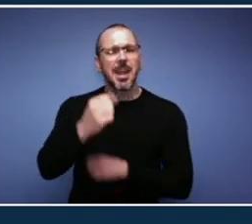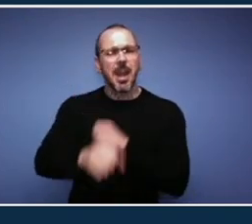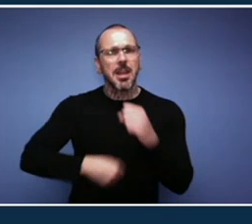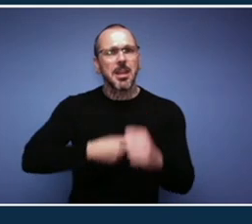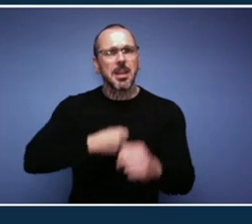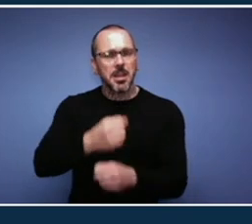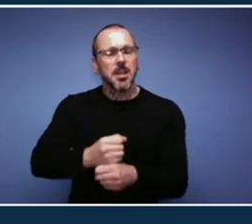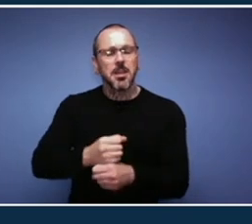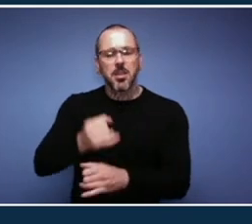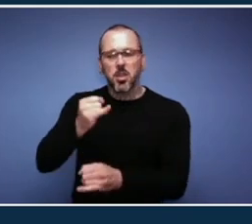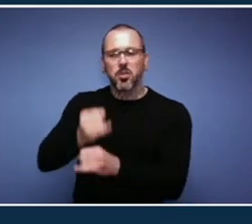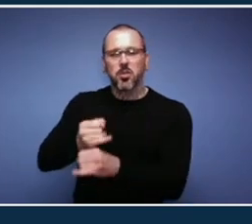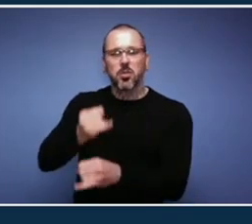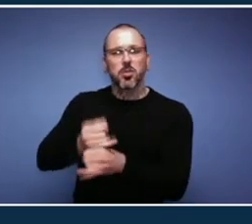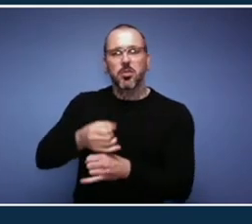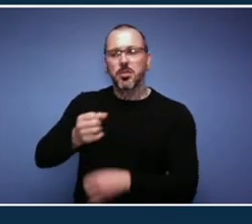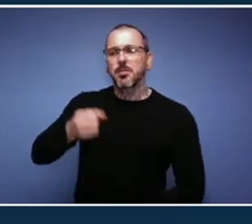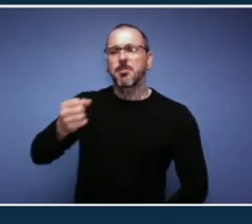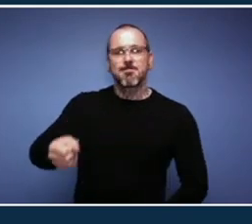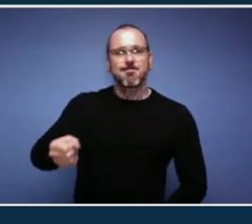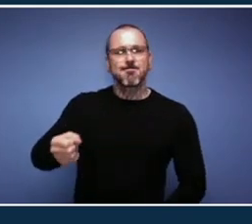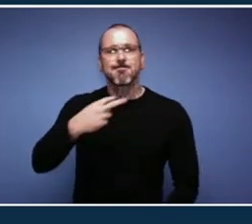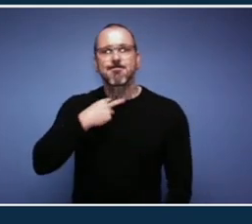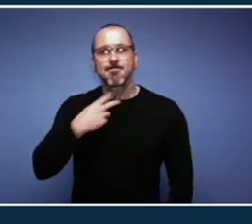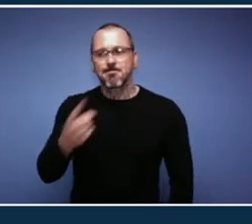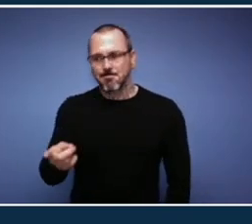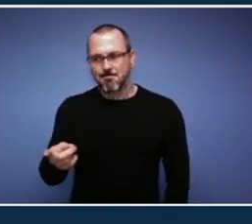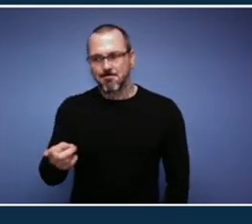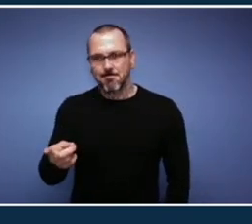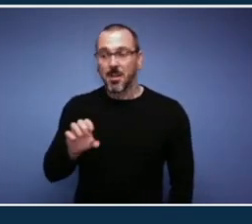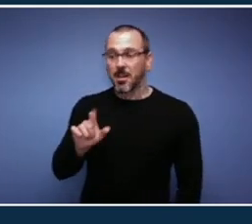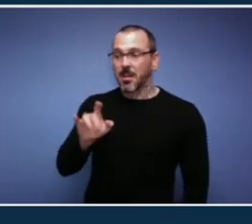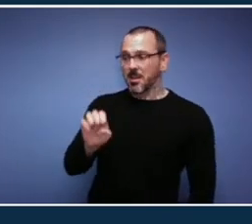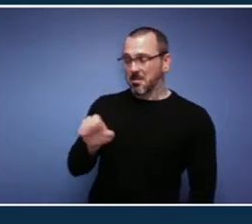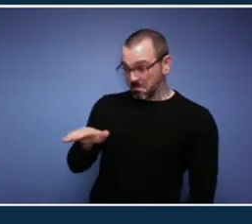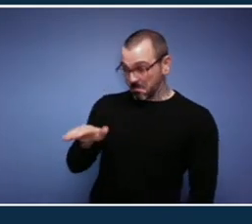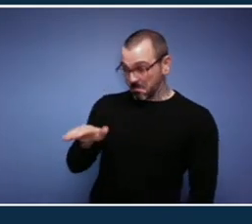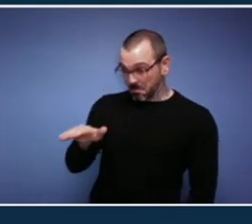me and said, "You want to get out of there?" I said, "That's an option." And then